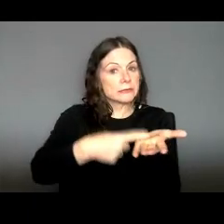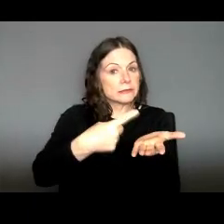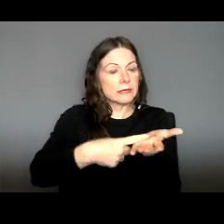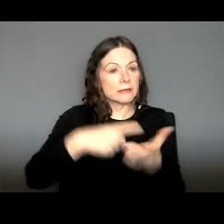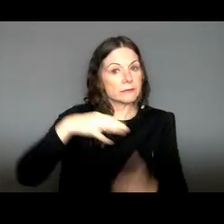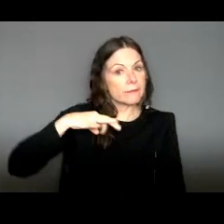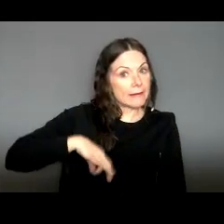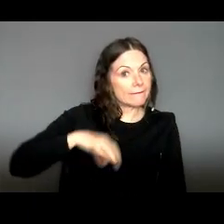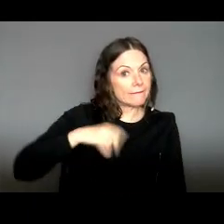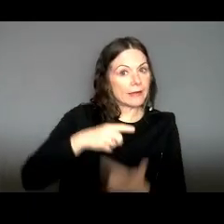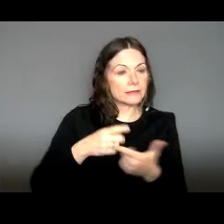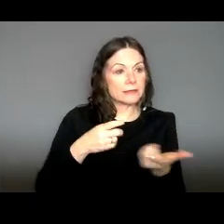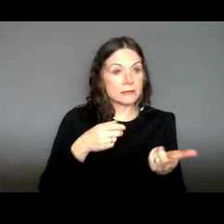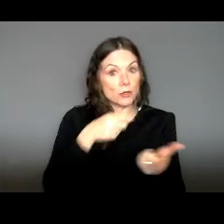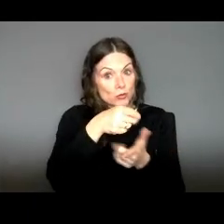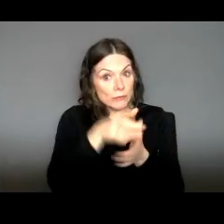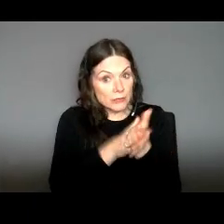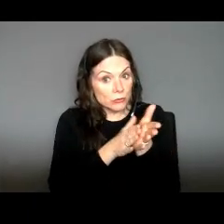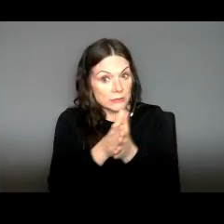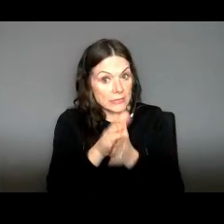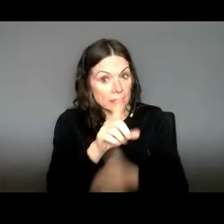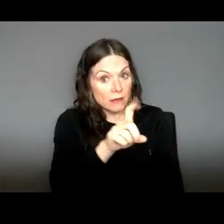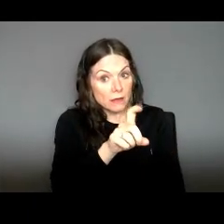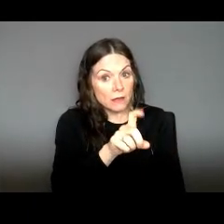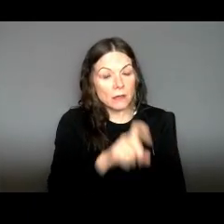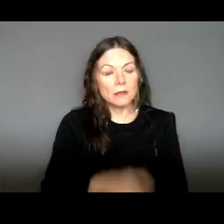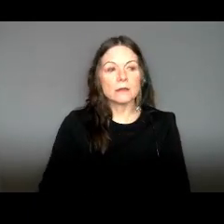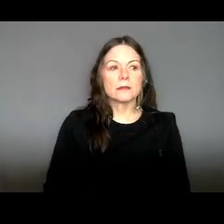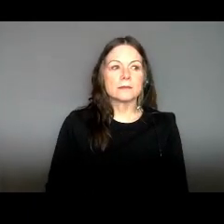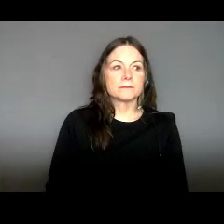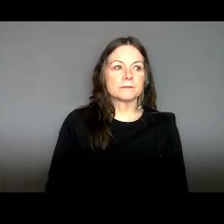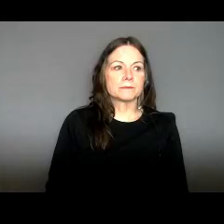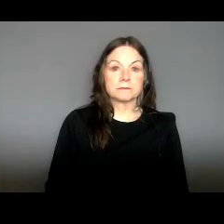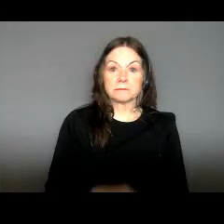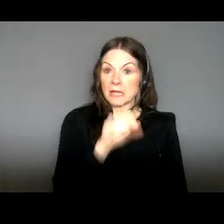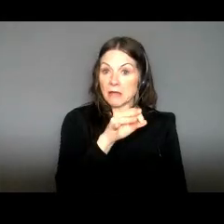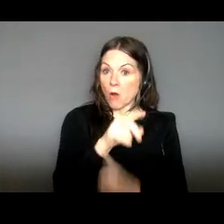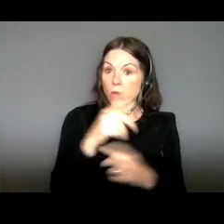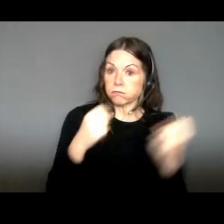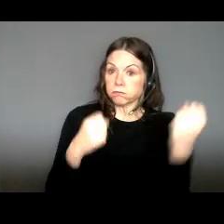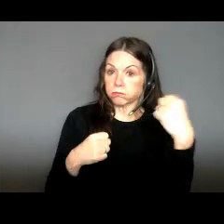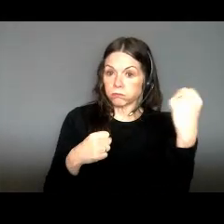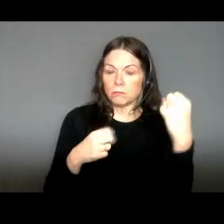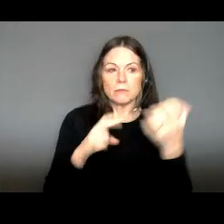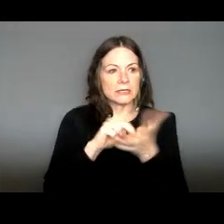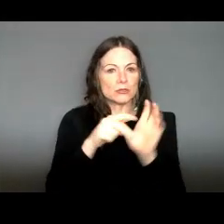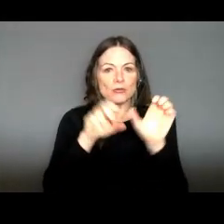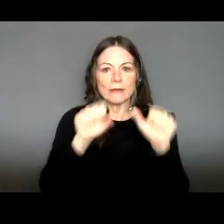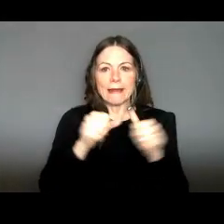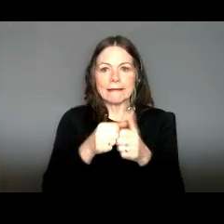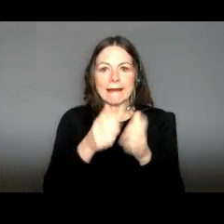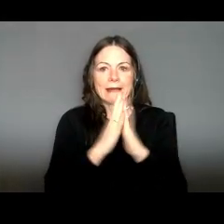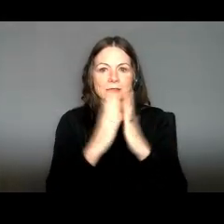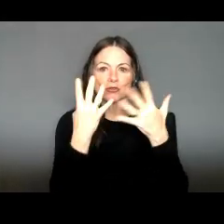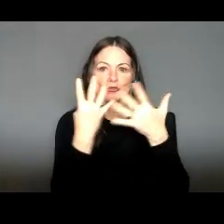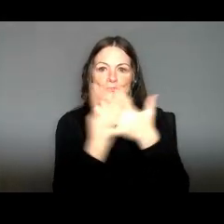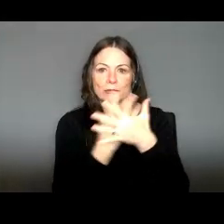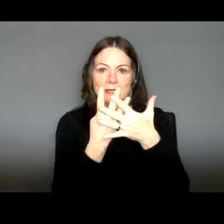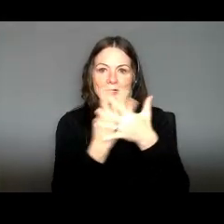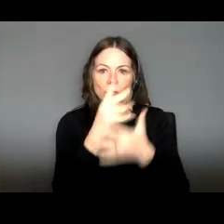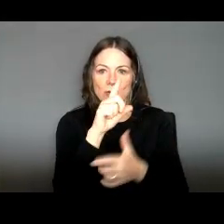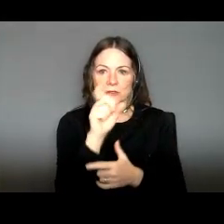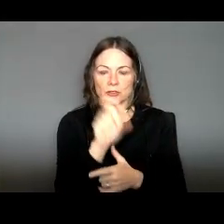Would you be interested for this? If willing, you can ask the screening questions. Have